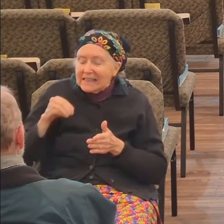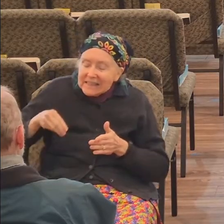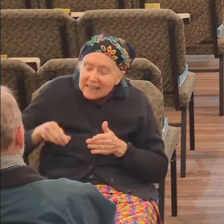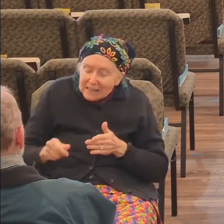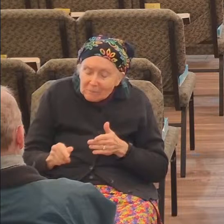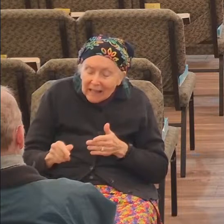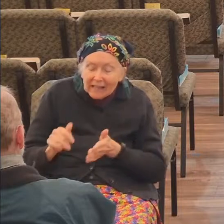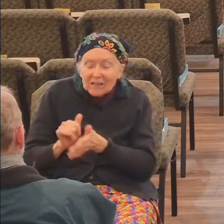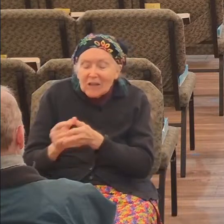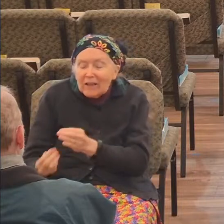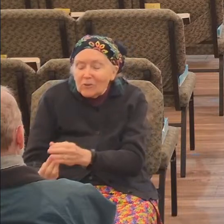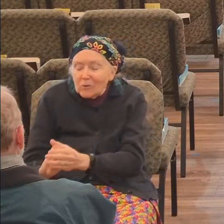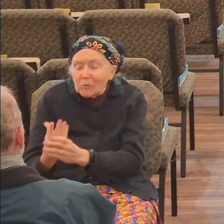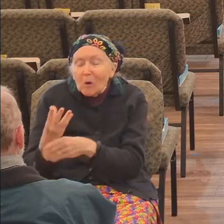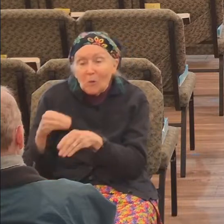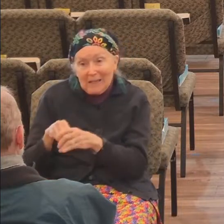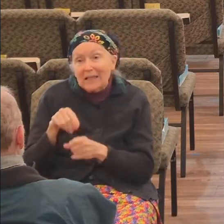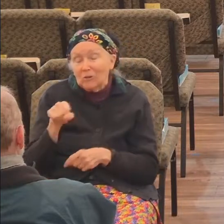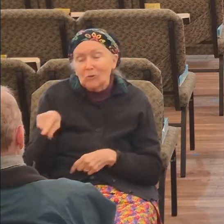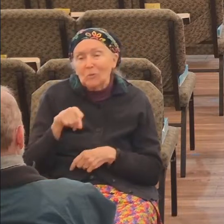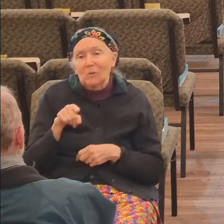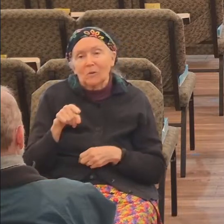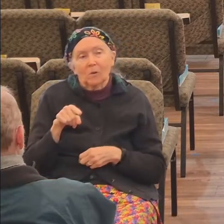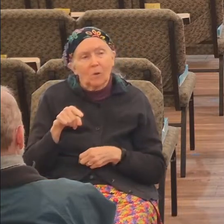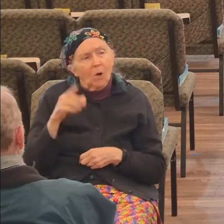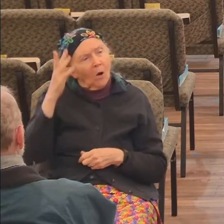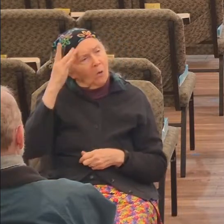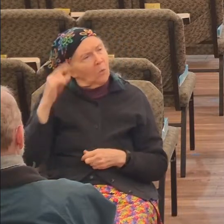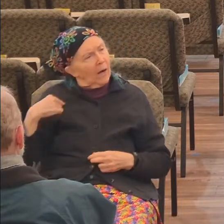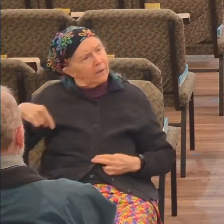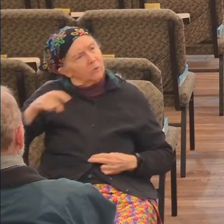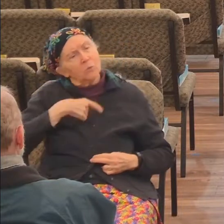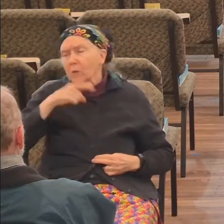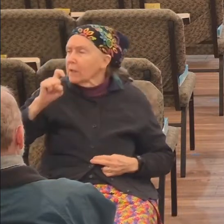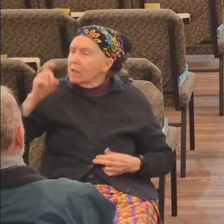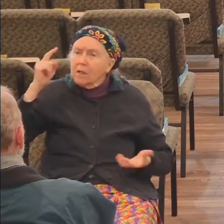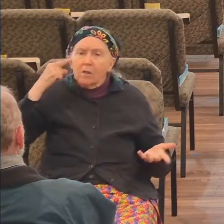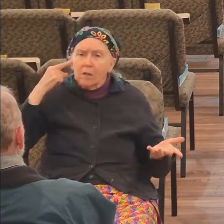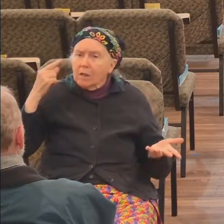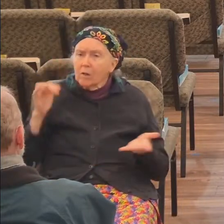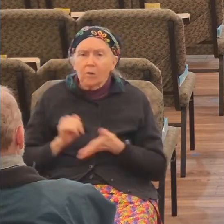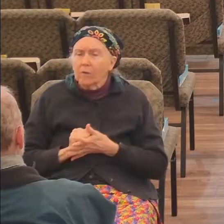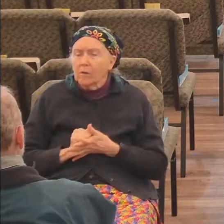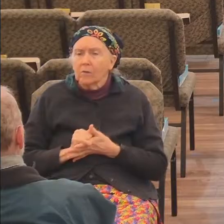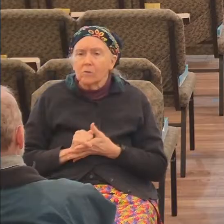growing in you. So, why do we need to hear this?